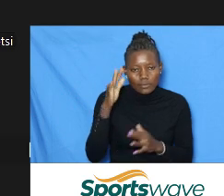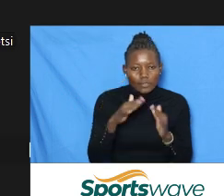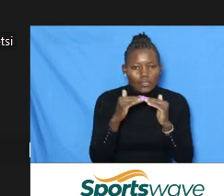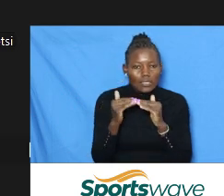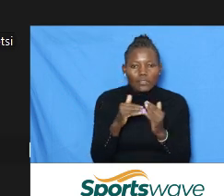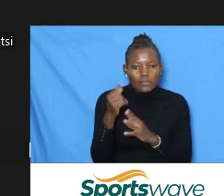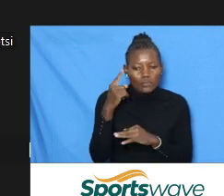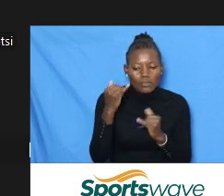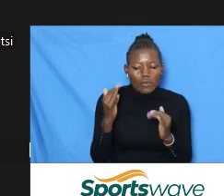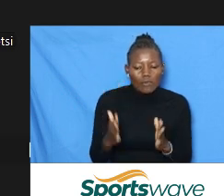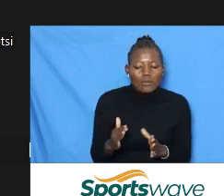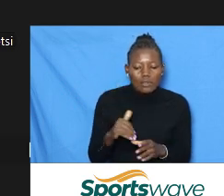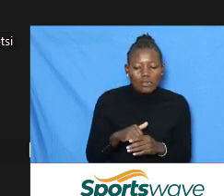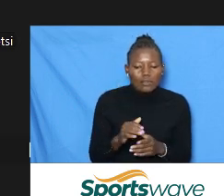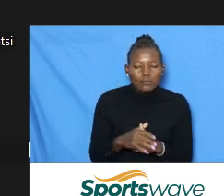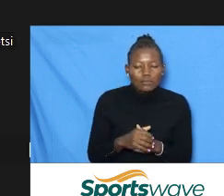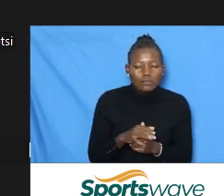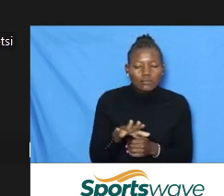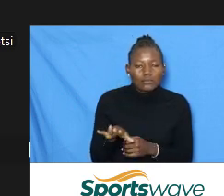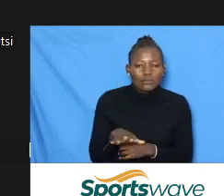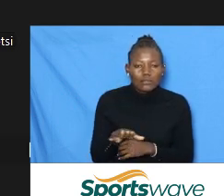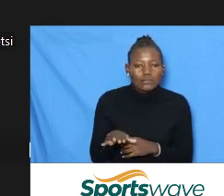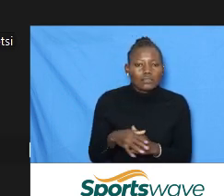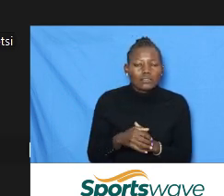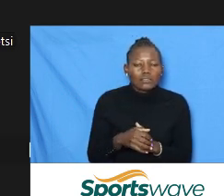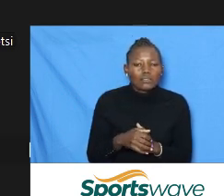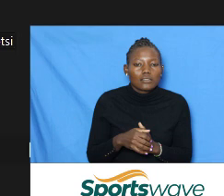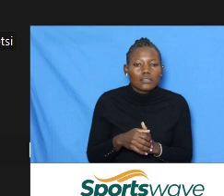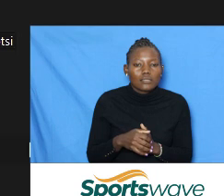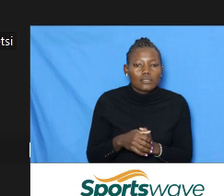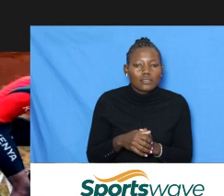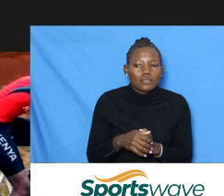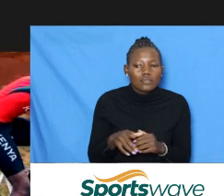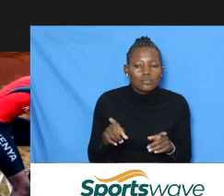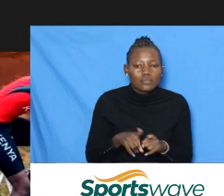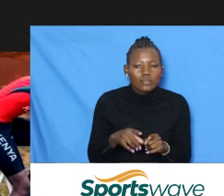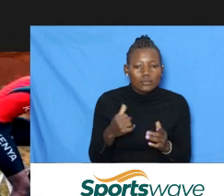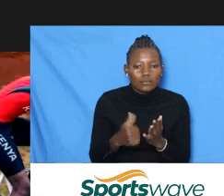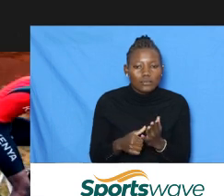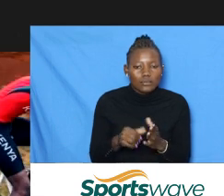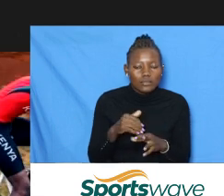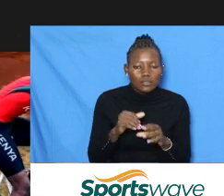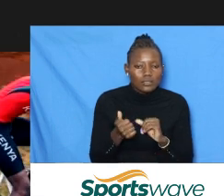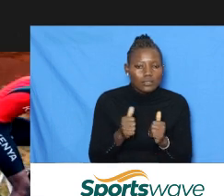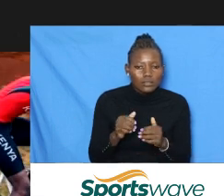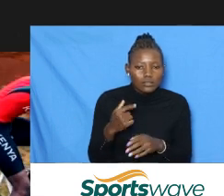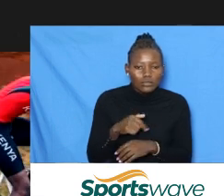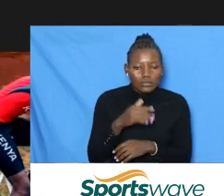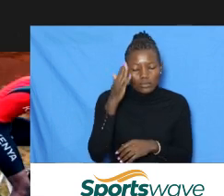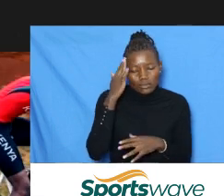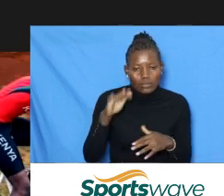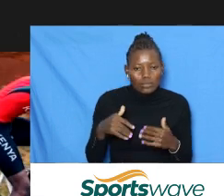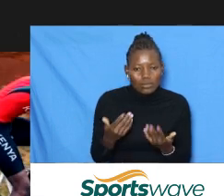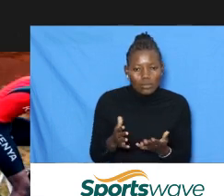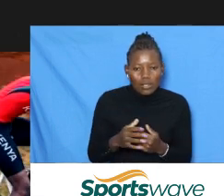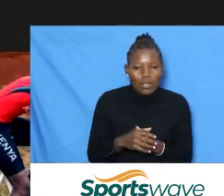athletes in that area of mental problems or in the sport? How are we going to know the